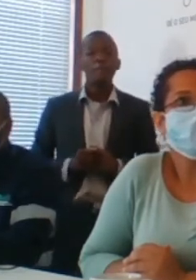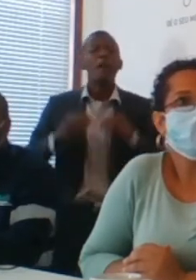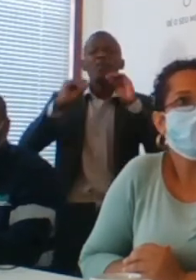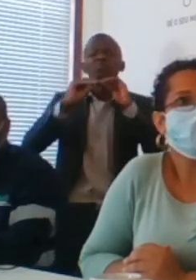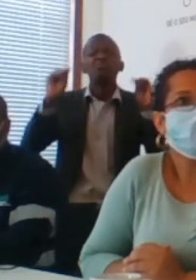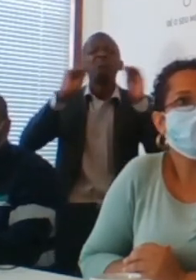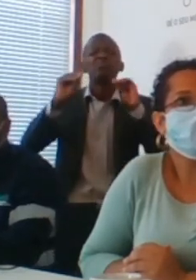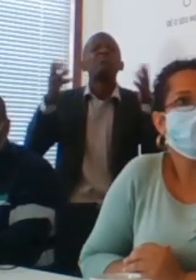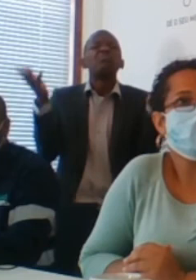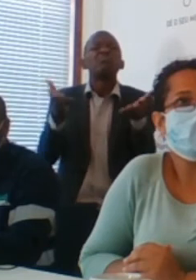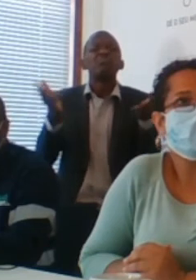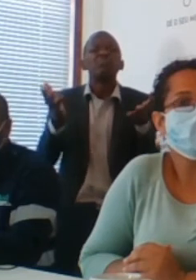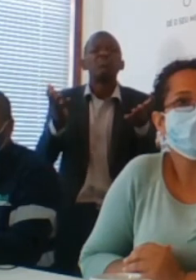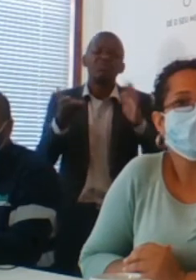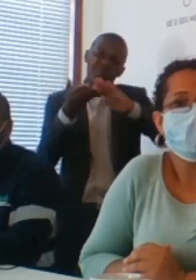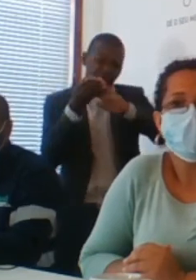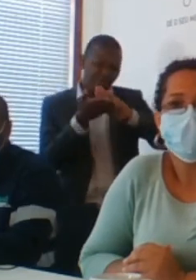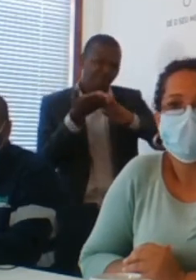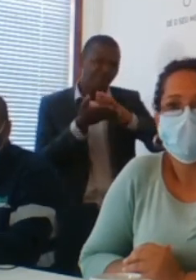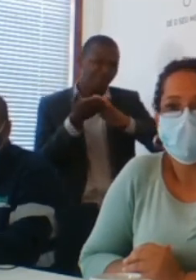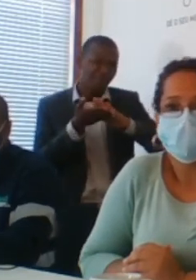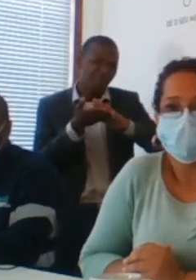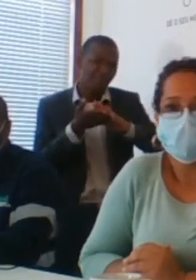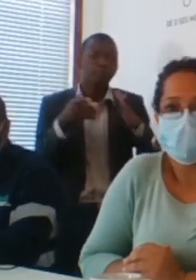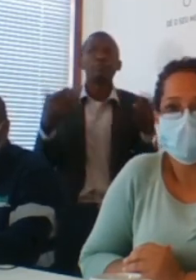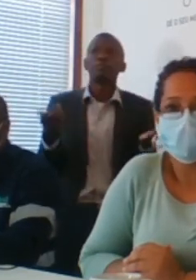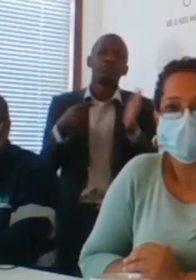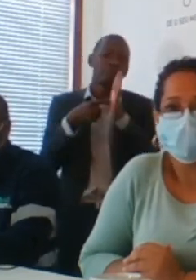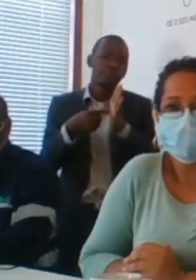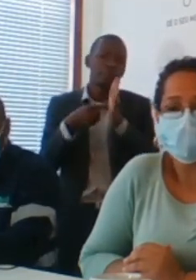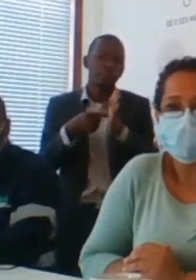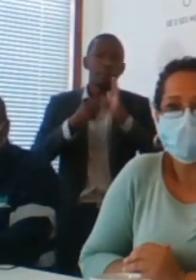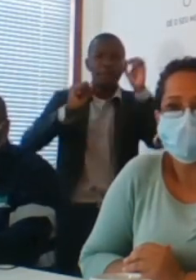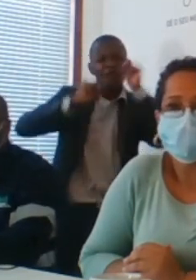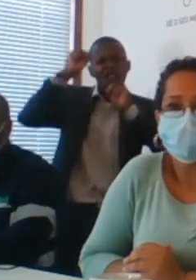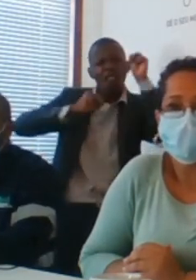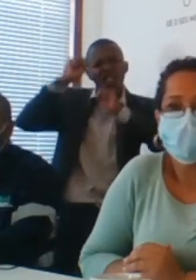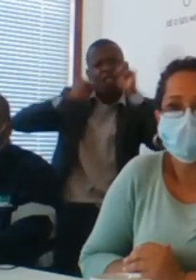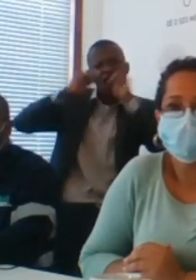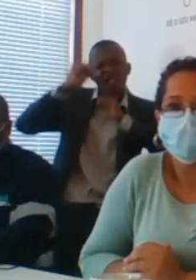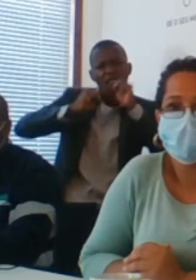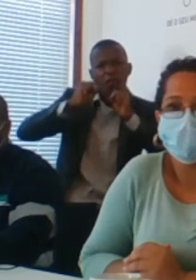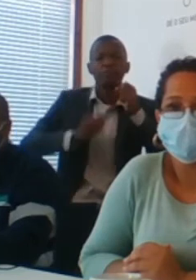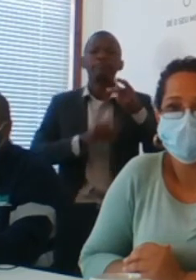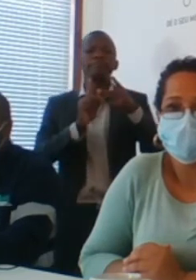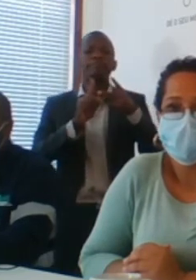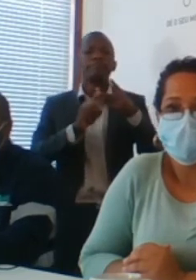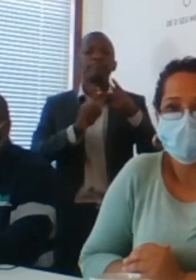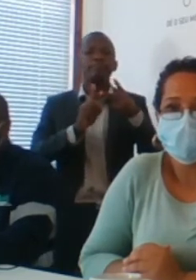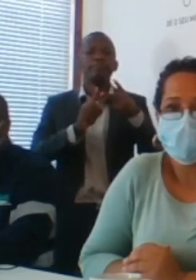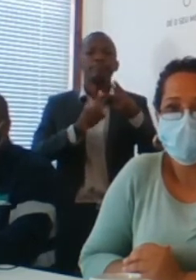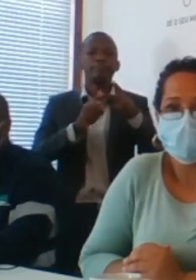given, we've got basically the basic courses. We've got the industrial and the non-industrial courses. We've got courses of